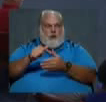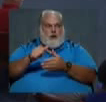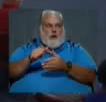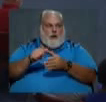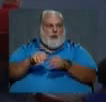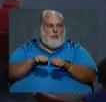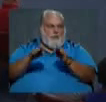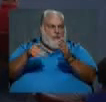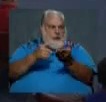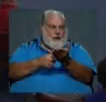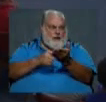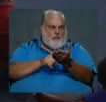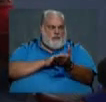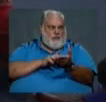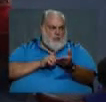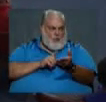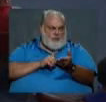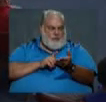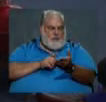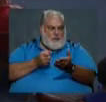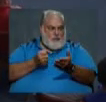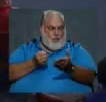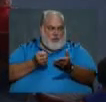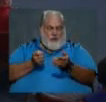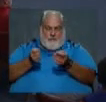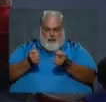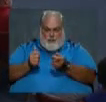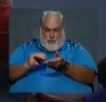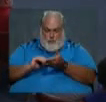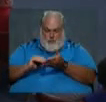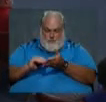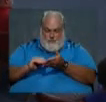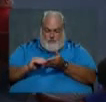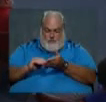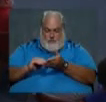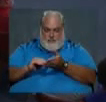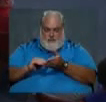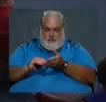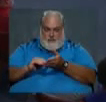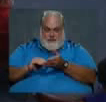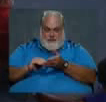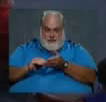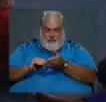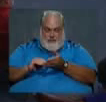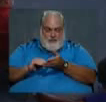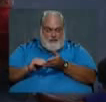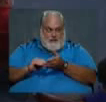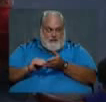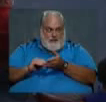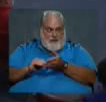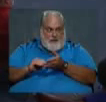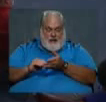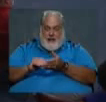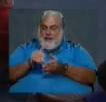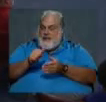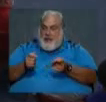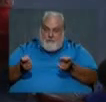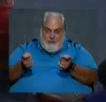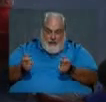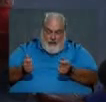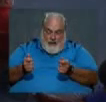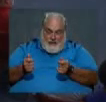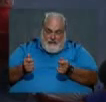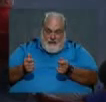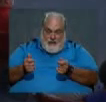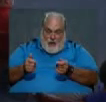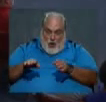at the Board of Directors. Okay. So what immediate relief does the neighborhood have? I'm sorry? Is there any immediate relief for